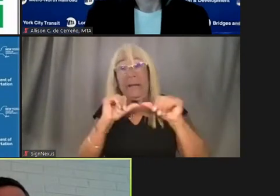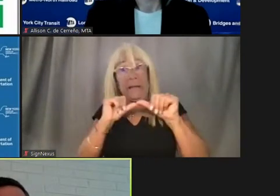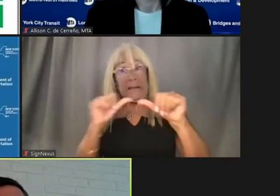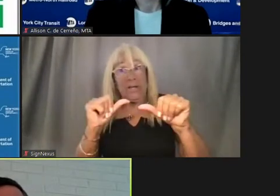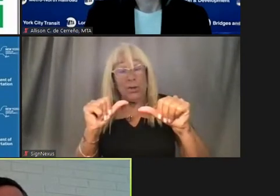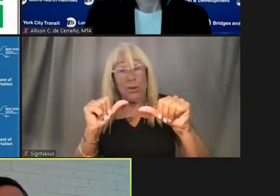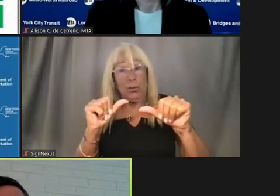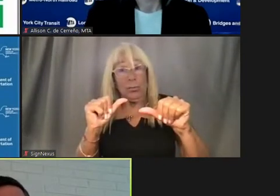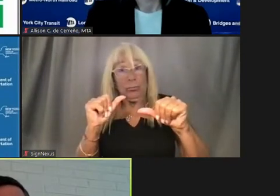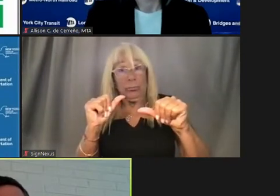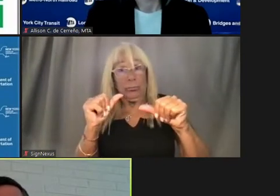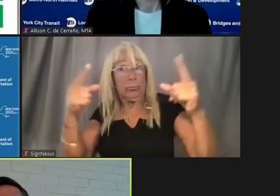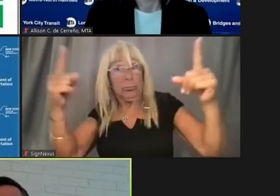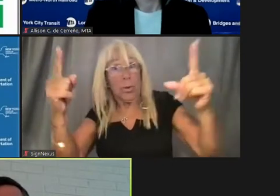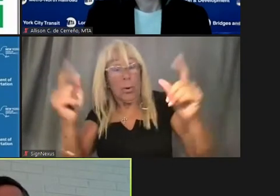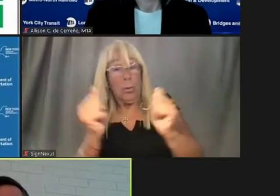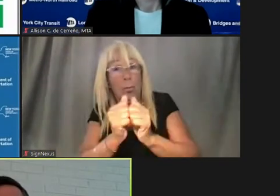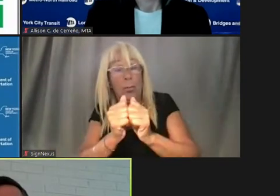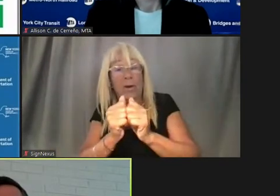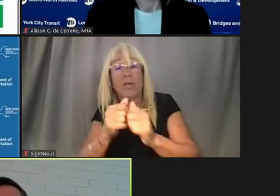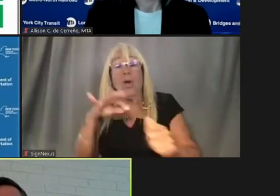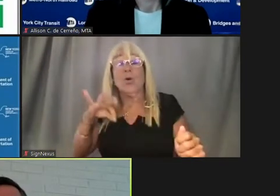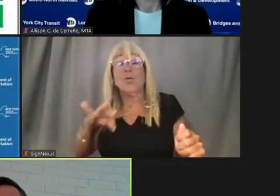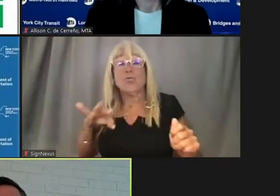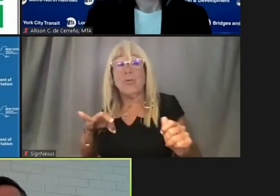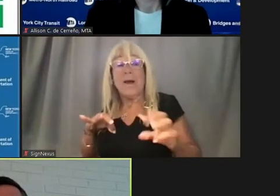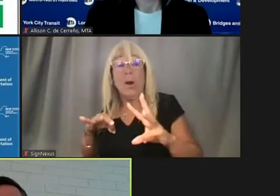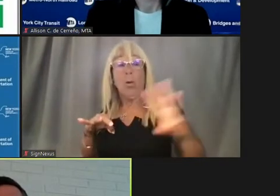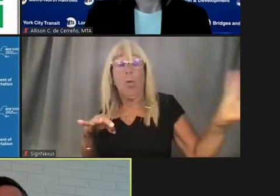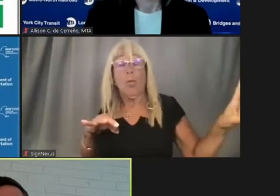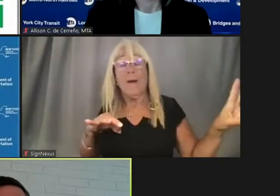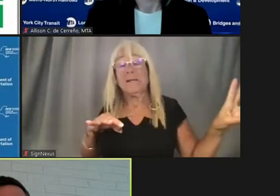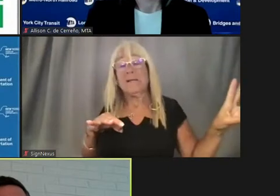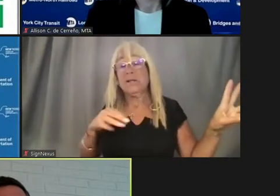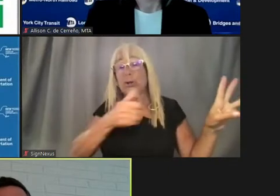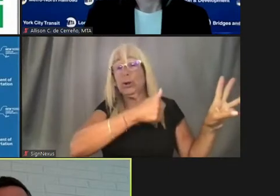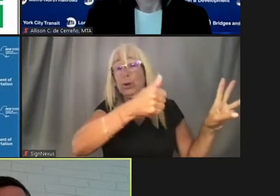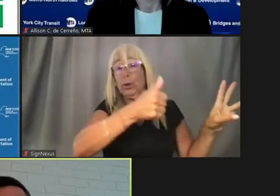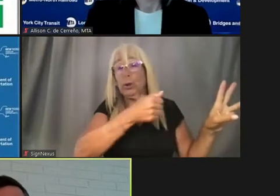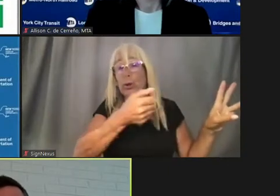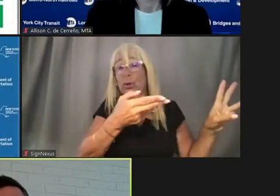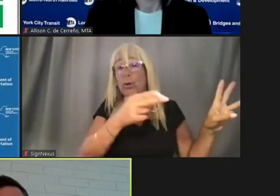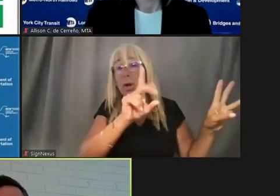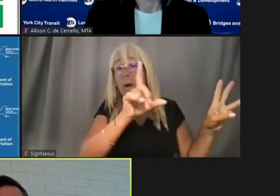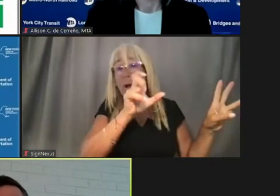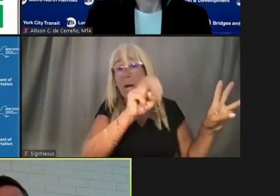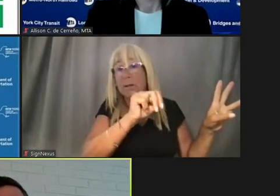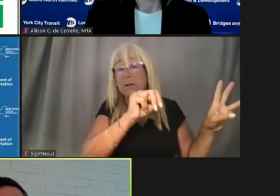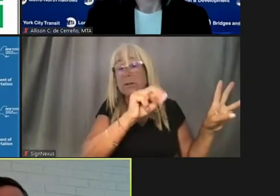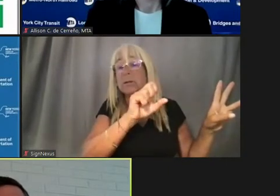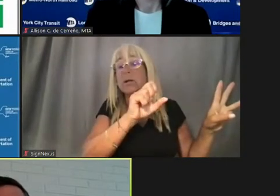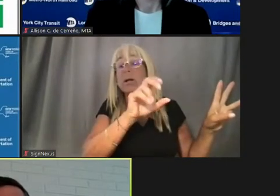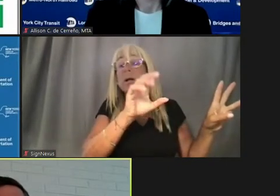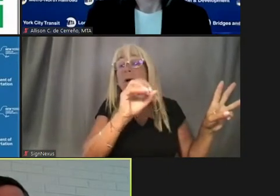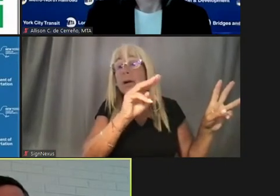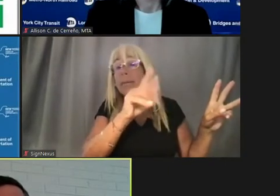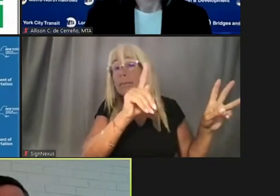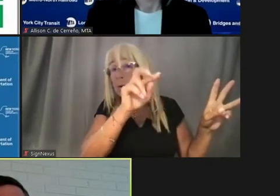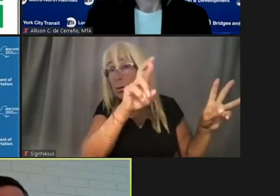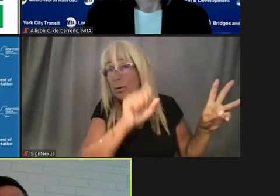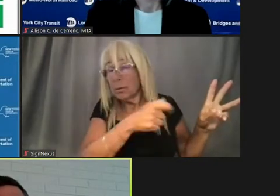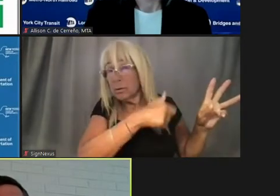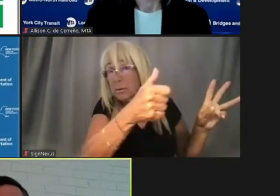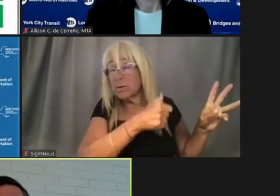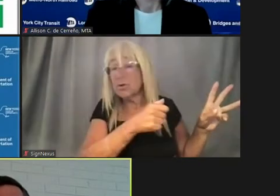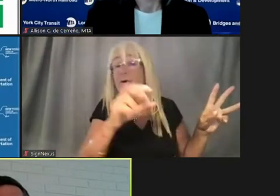credits to west of Hudson commuters those in Rockland that have to pay a toll to get over that bridge now I understand that